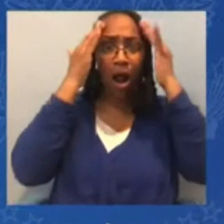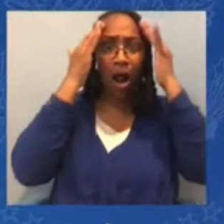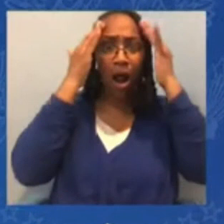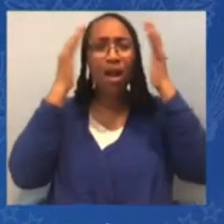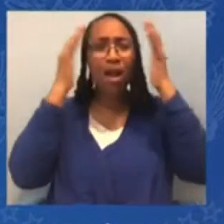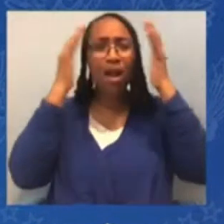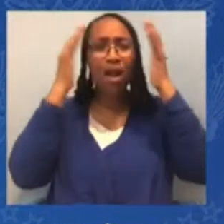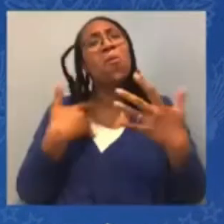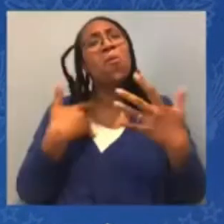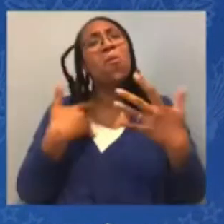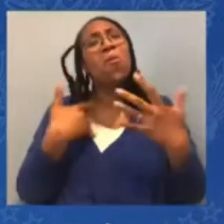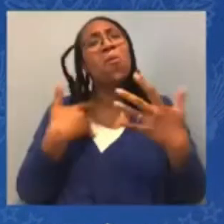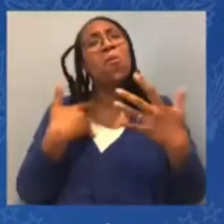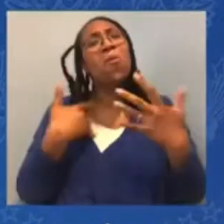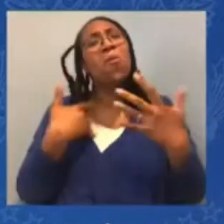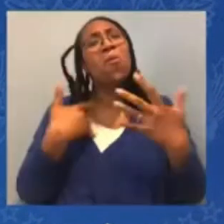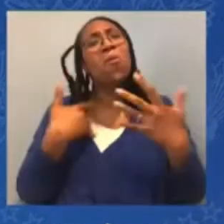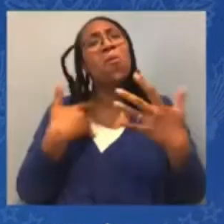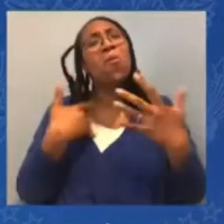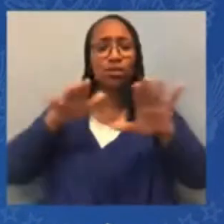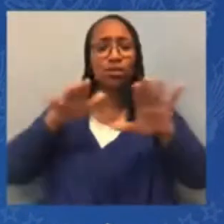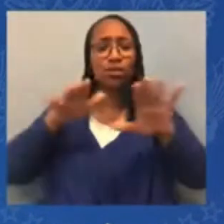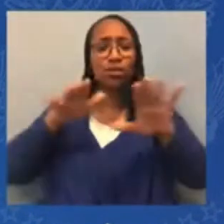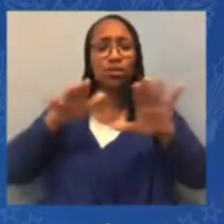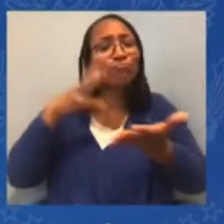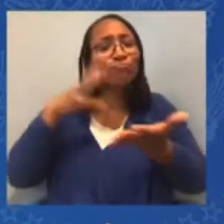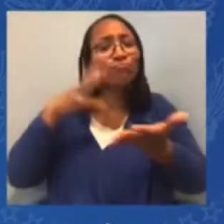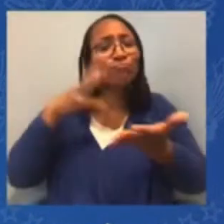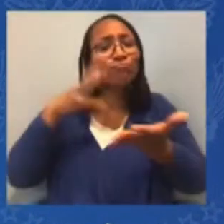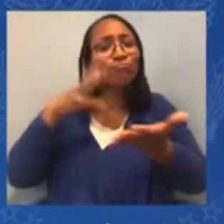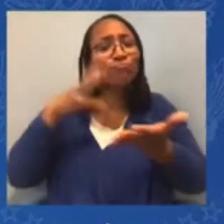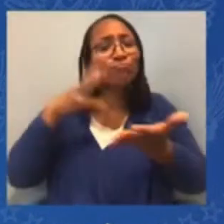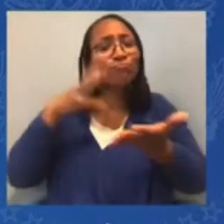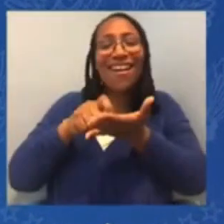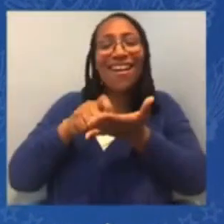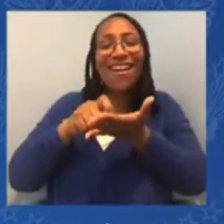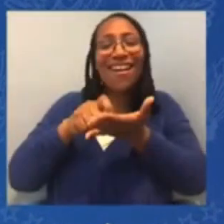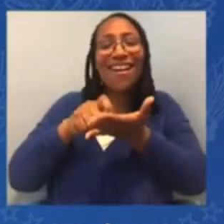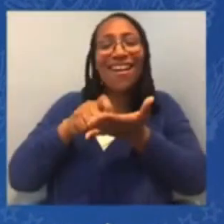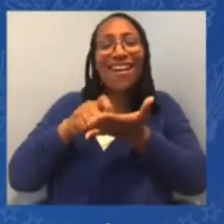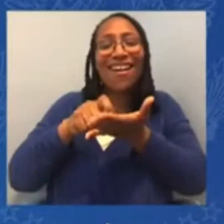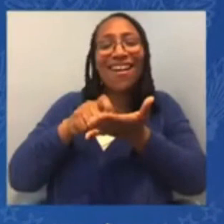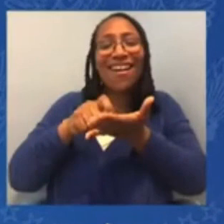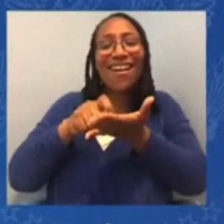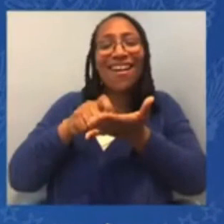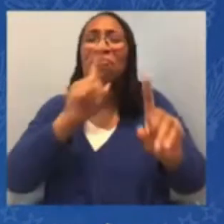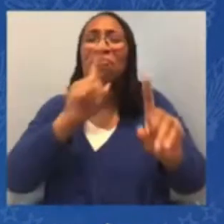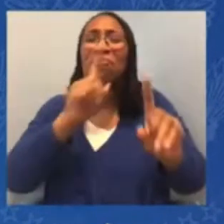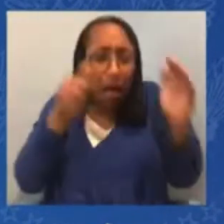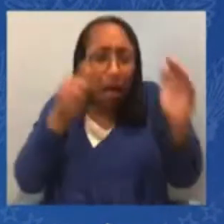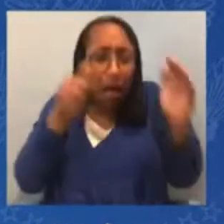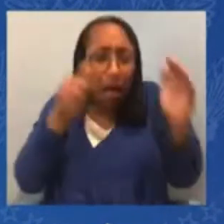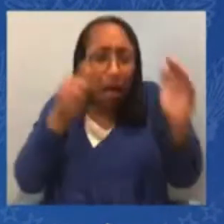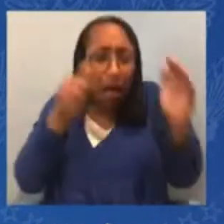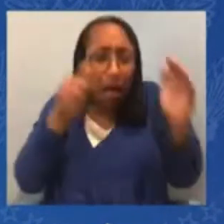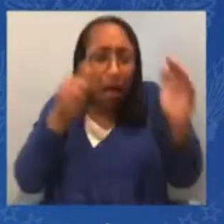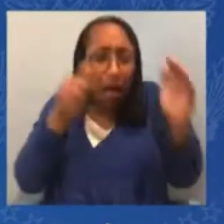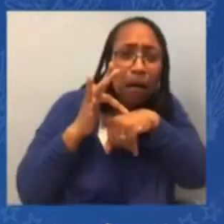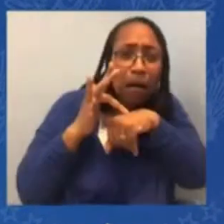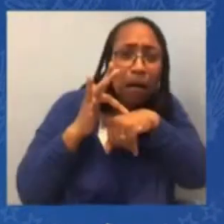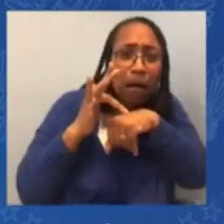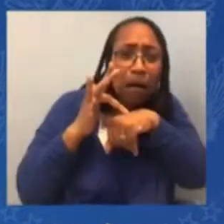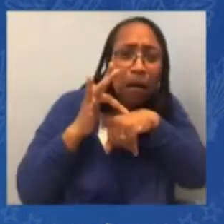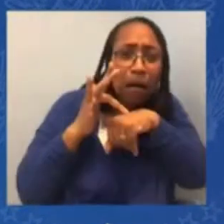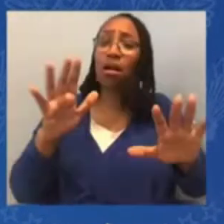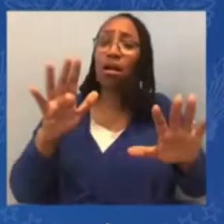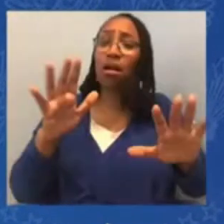And above all, we all agree, we are not finished. We are not finished. We are not